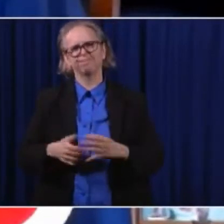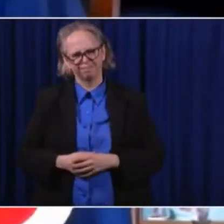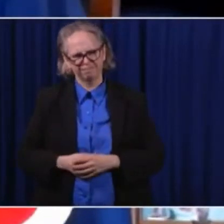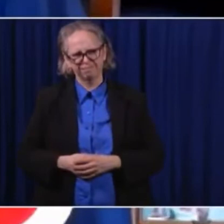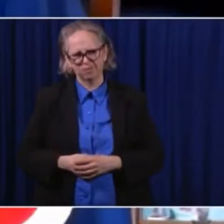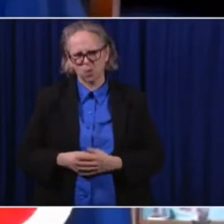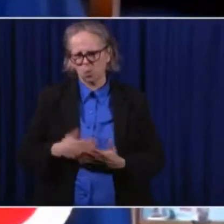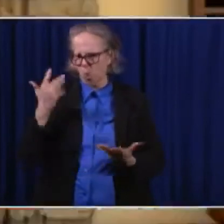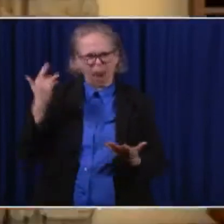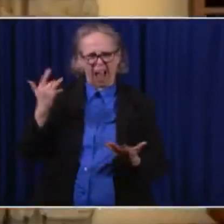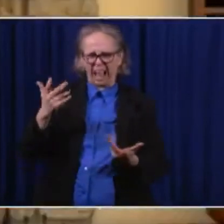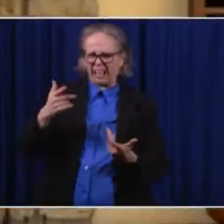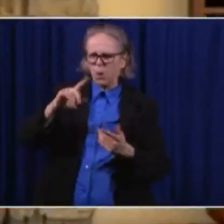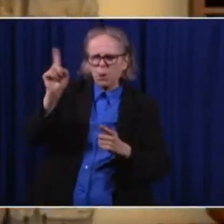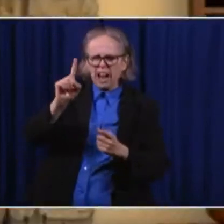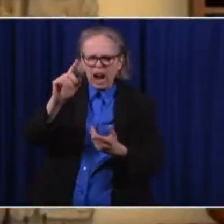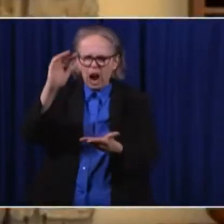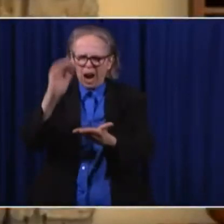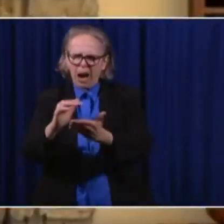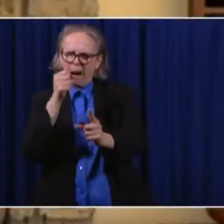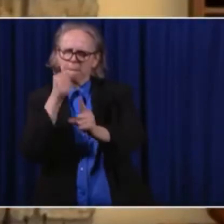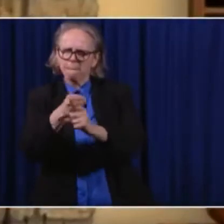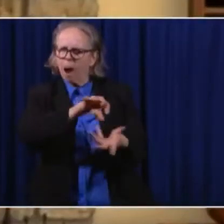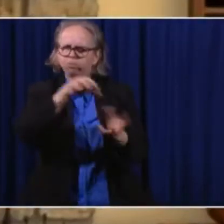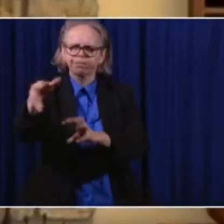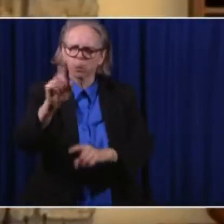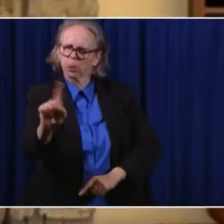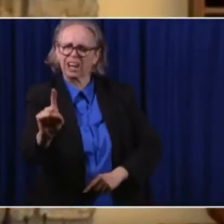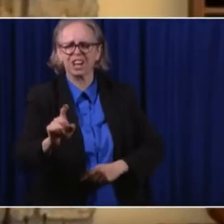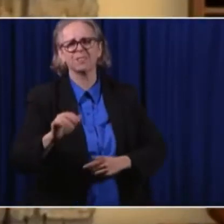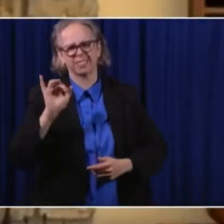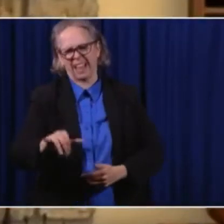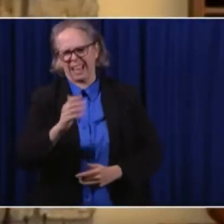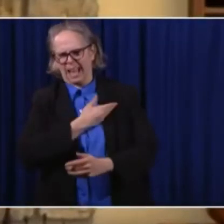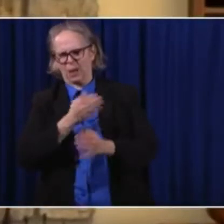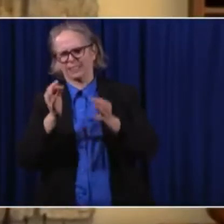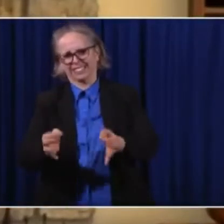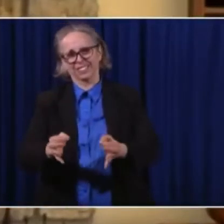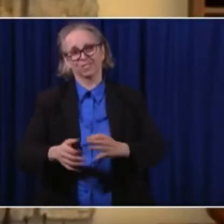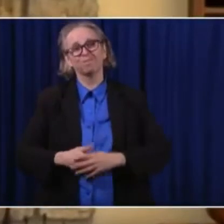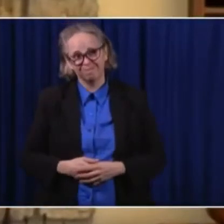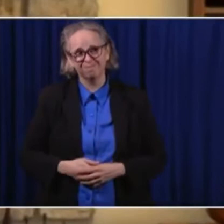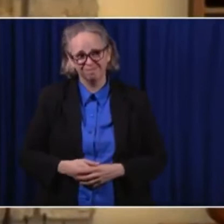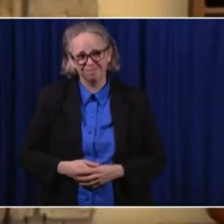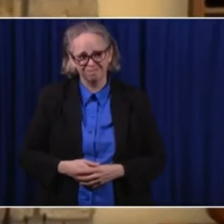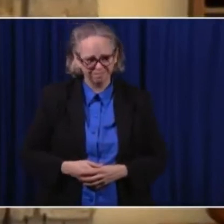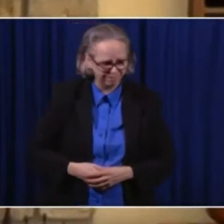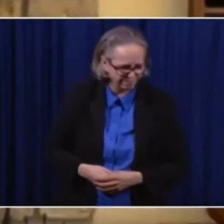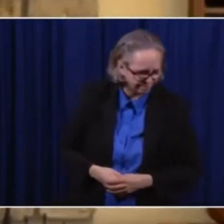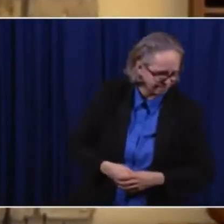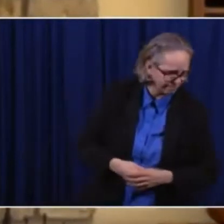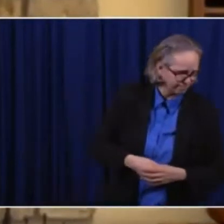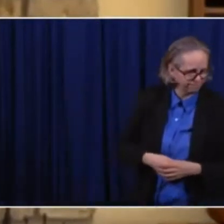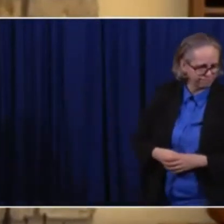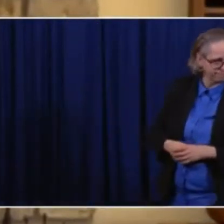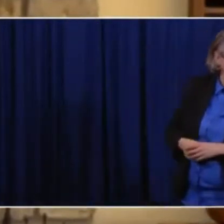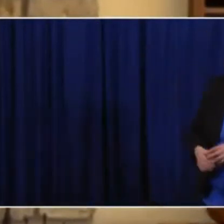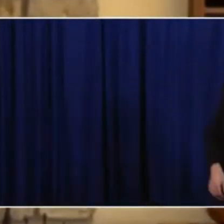with. Next question is from Scott Hallis at the Xenia Daily Gazette. Hey, Scott. Hey, Governor, how are